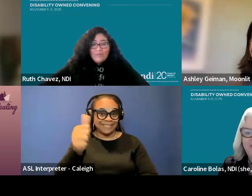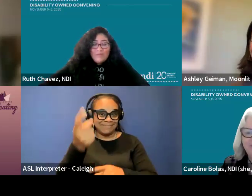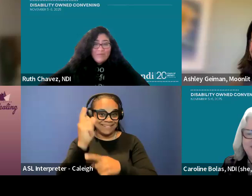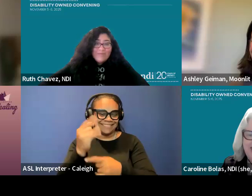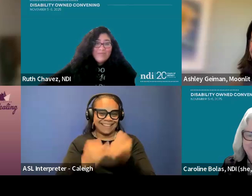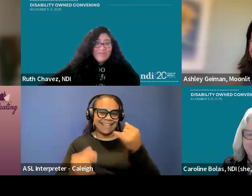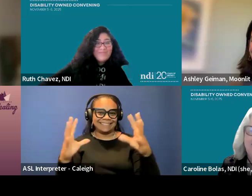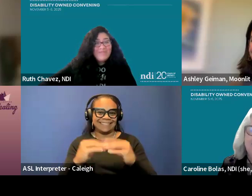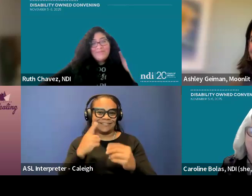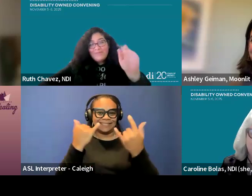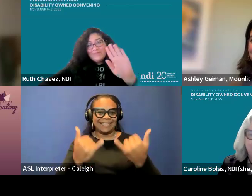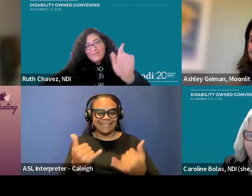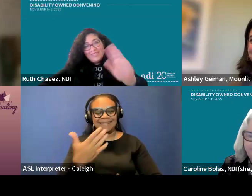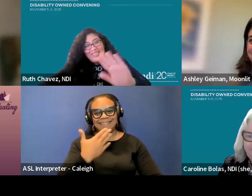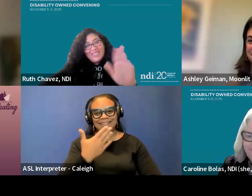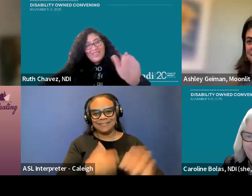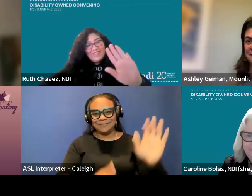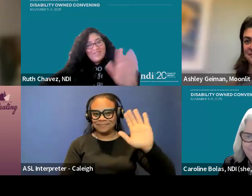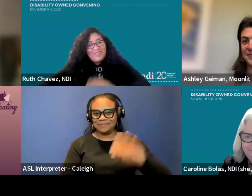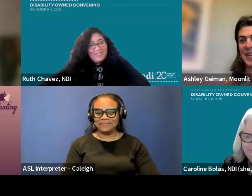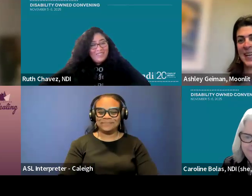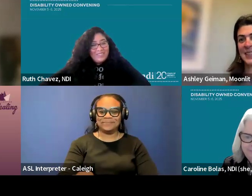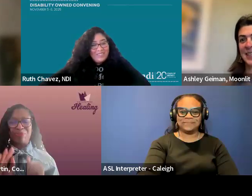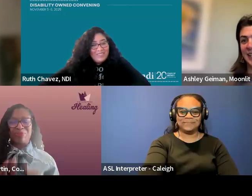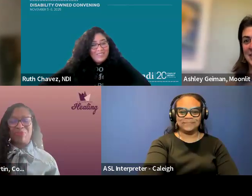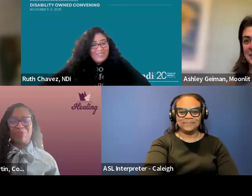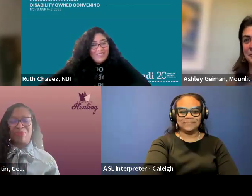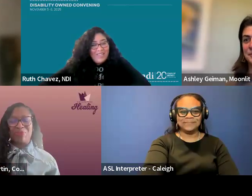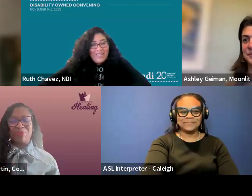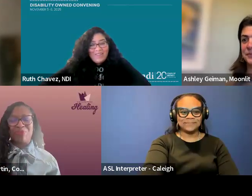last session of the day. Thank you. Thanks, guys. Thank you.